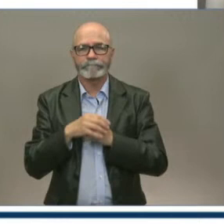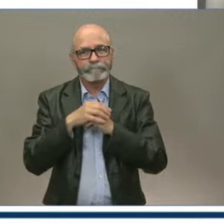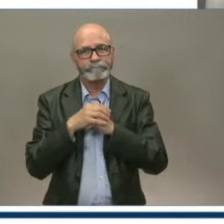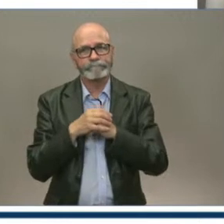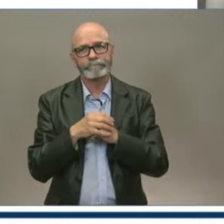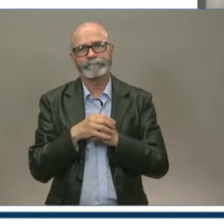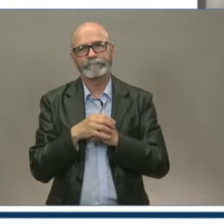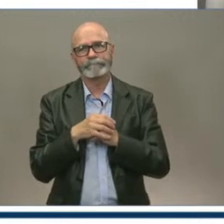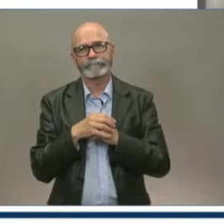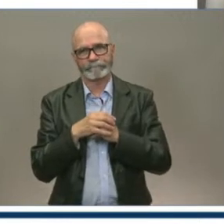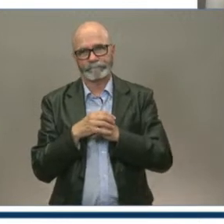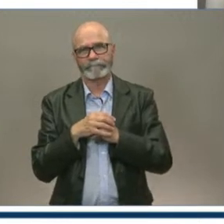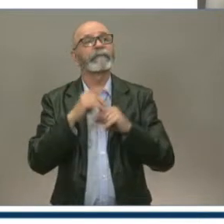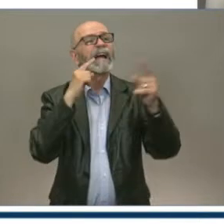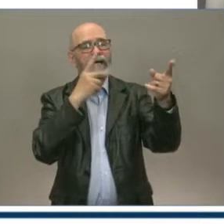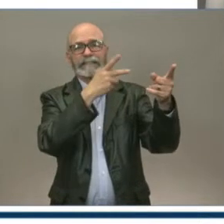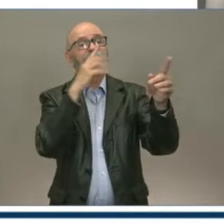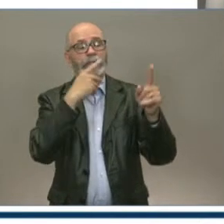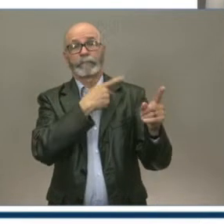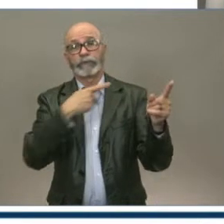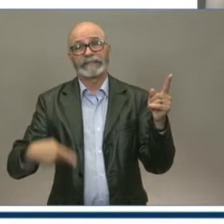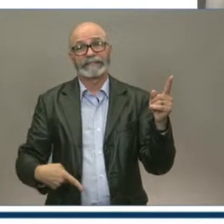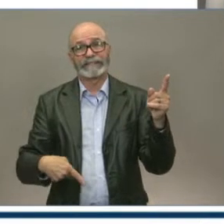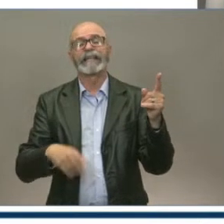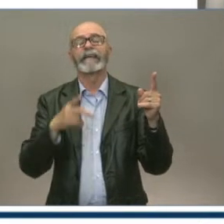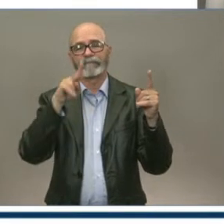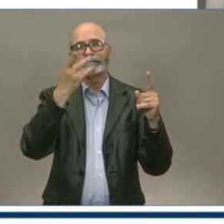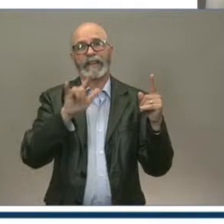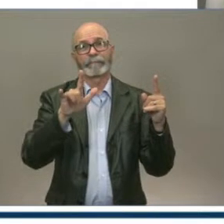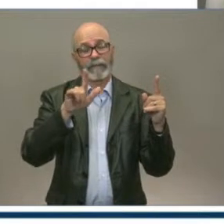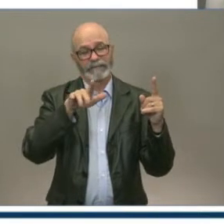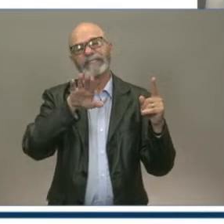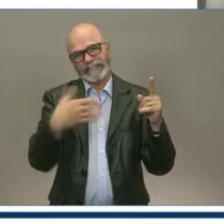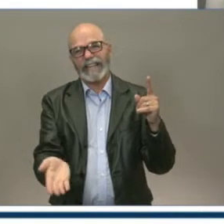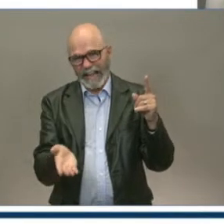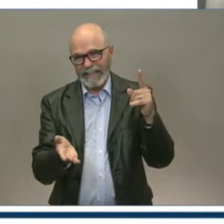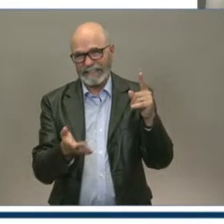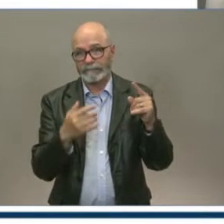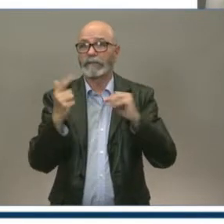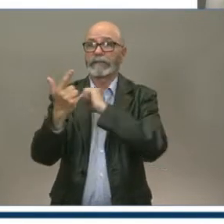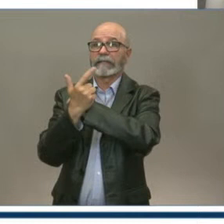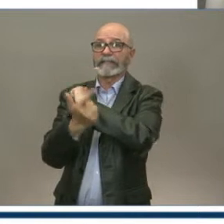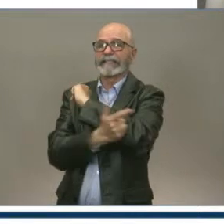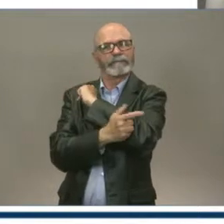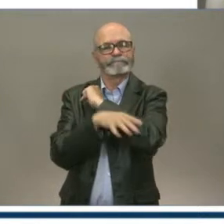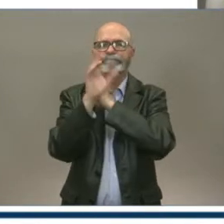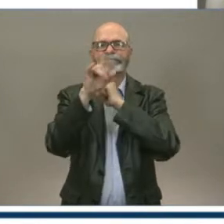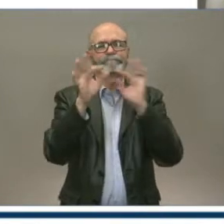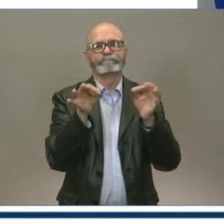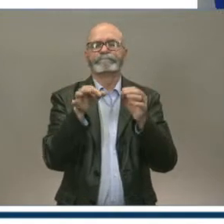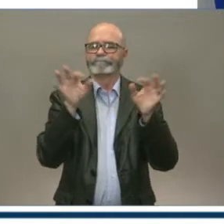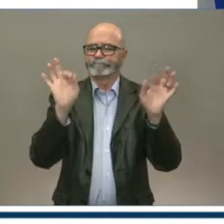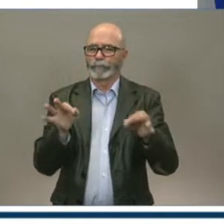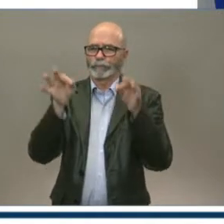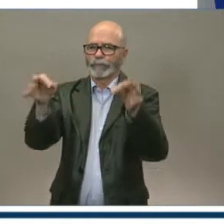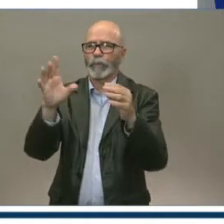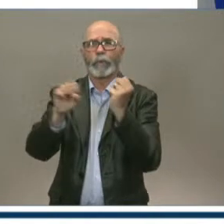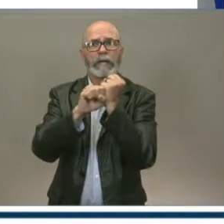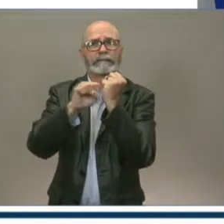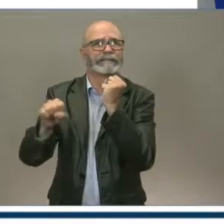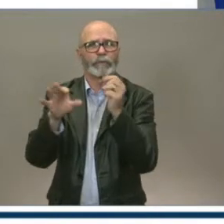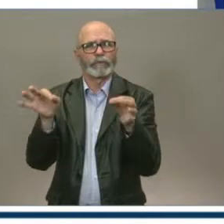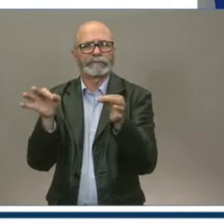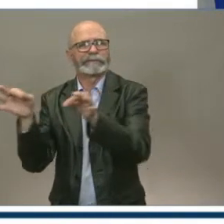of legislature this morning. I'm just wondering what the protocol is for this. Yeah, that was new for me as well. Basically,